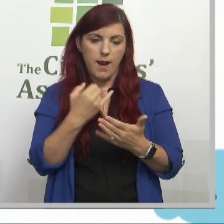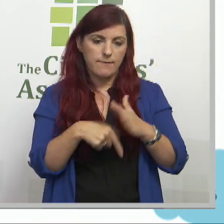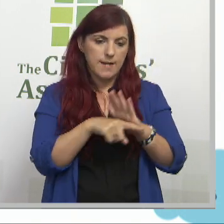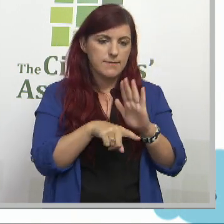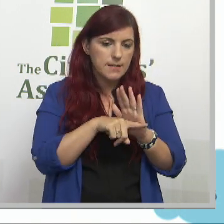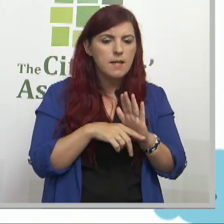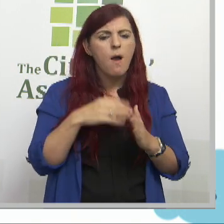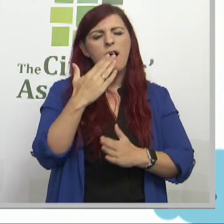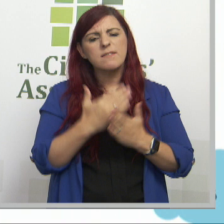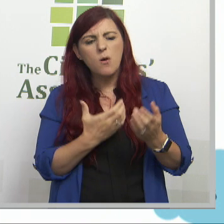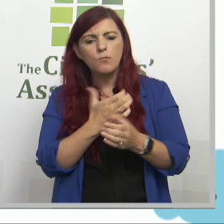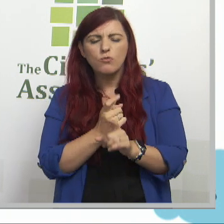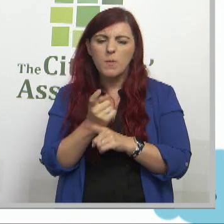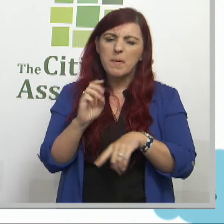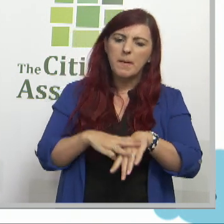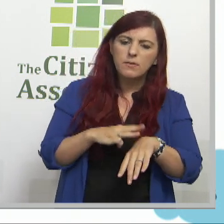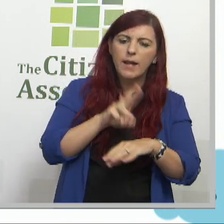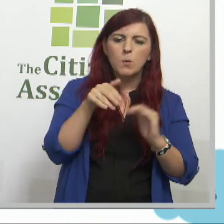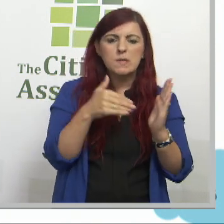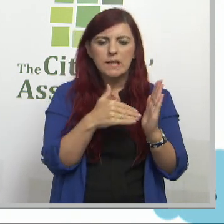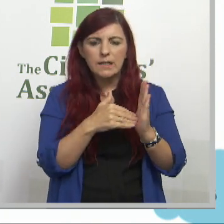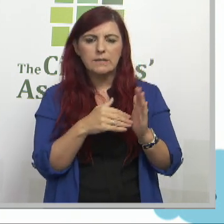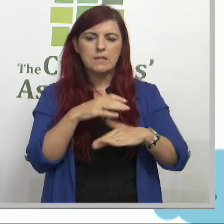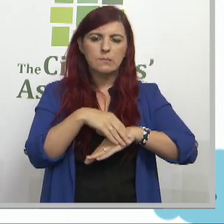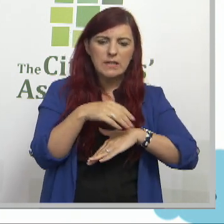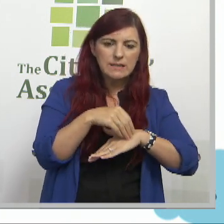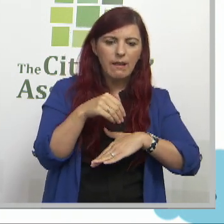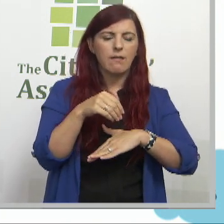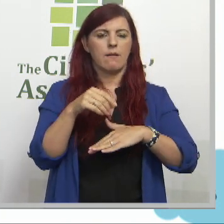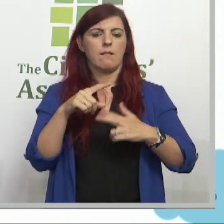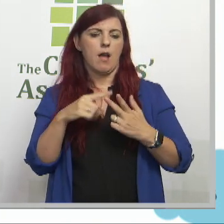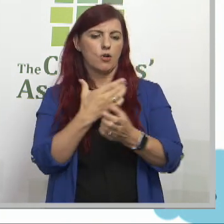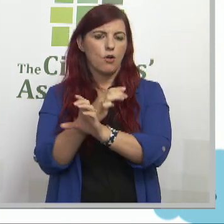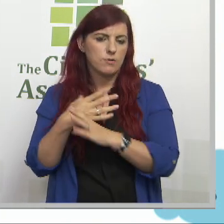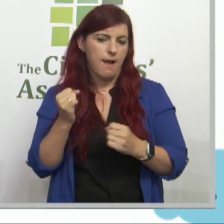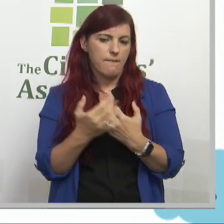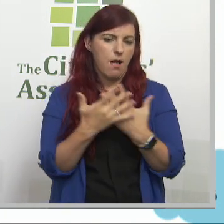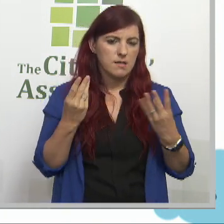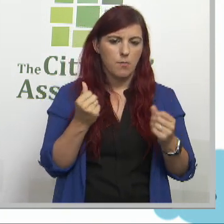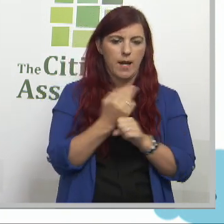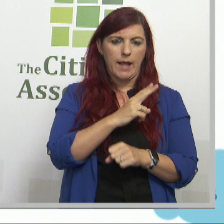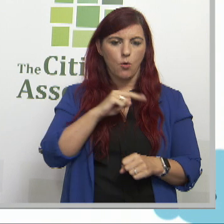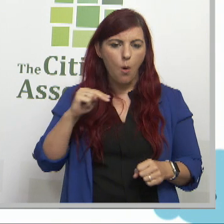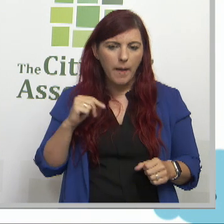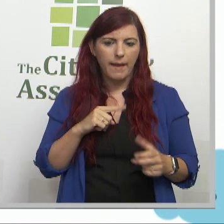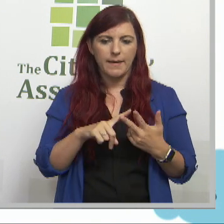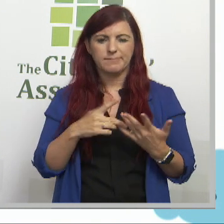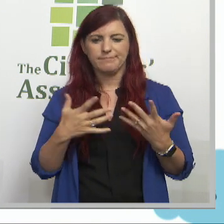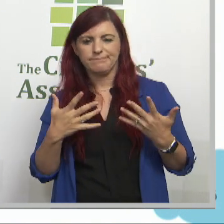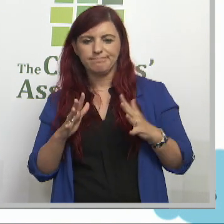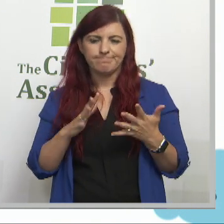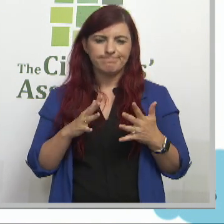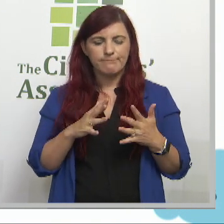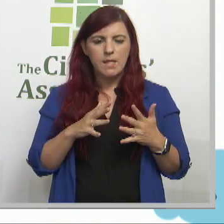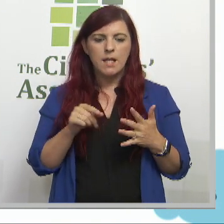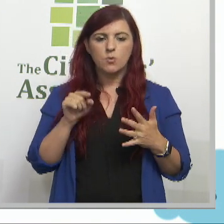little bit better than us, New Zealand, Sweden, and countries that have lots of money like Norway from gas. And